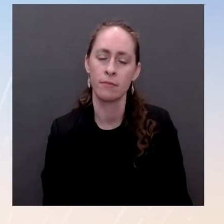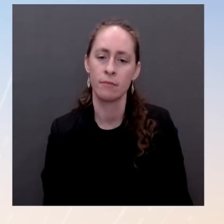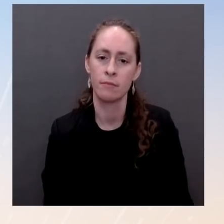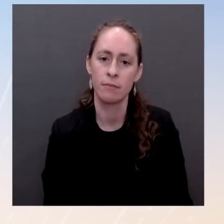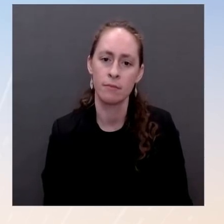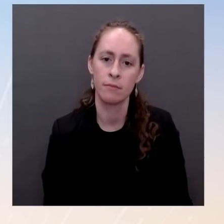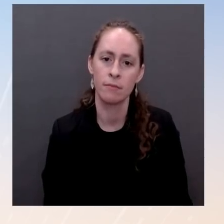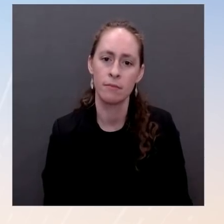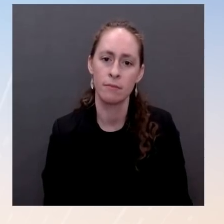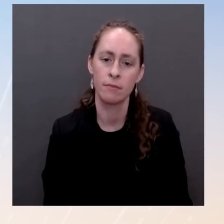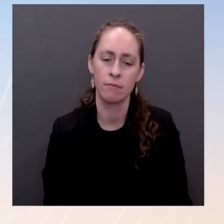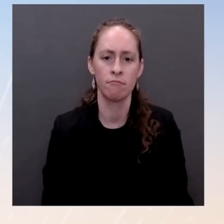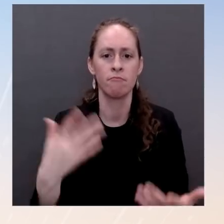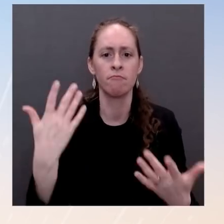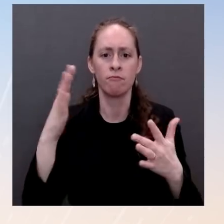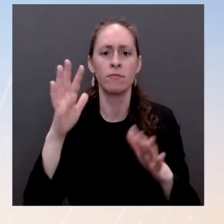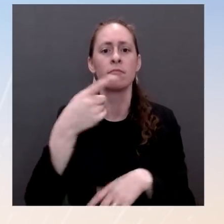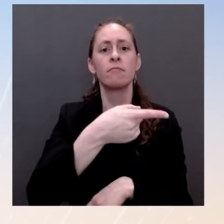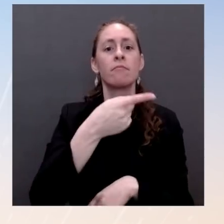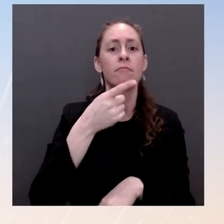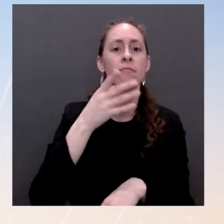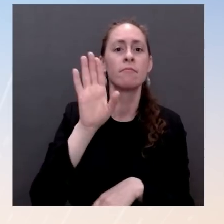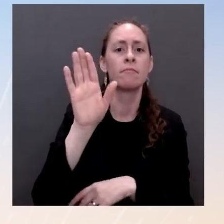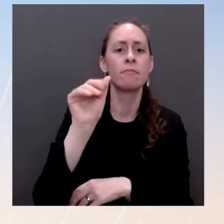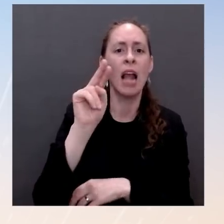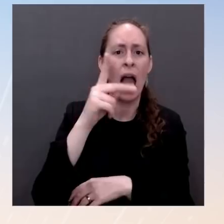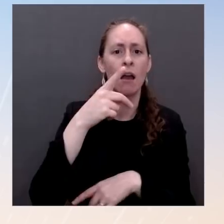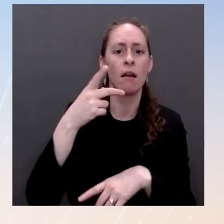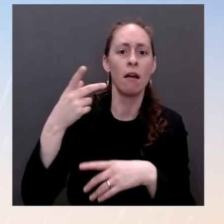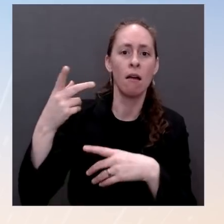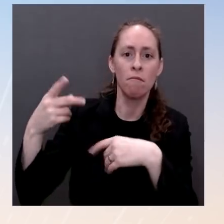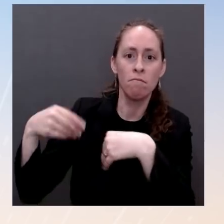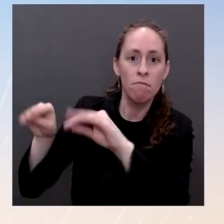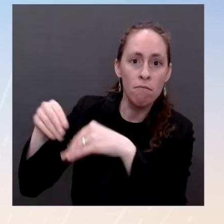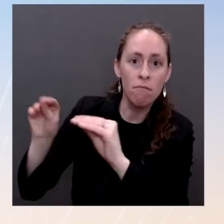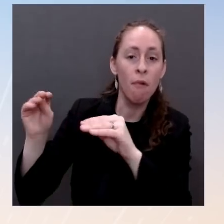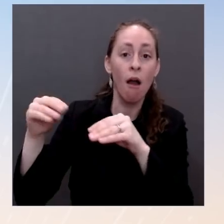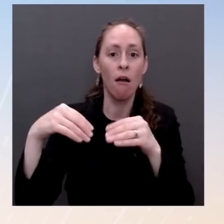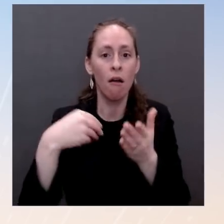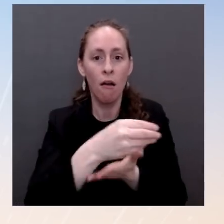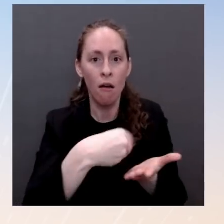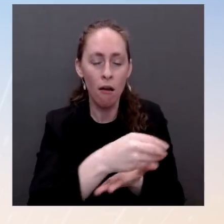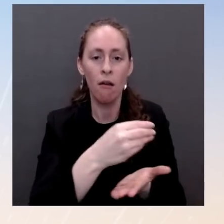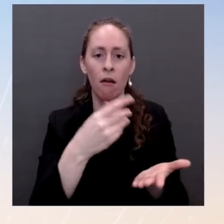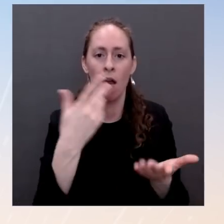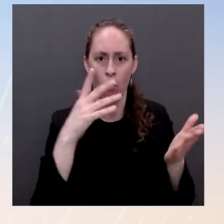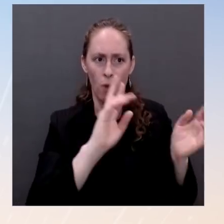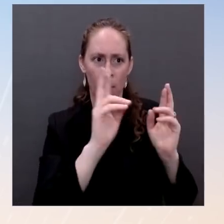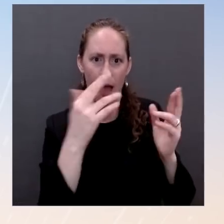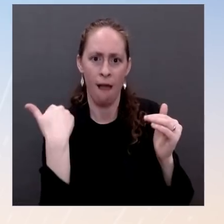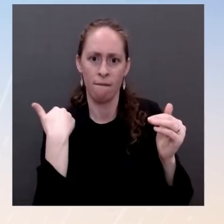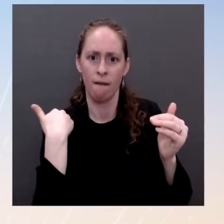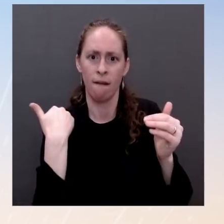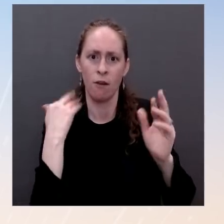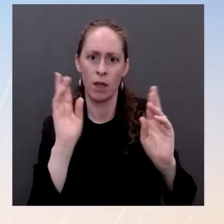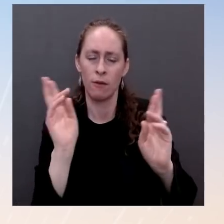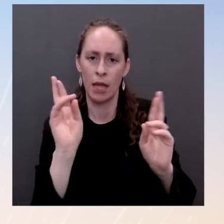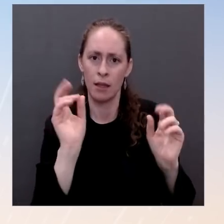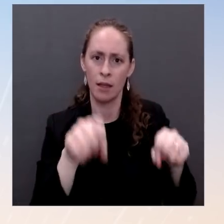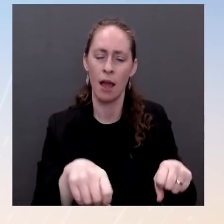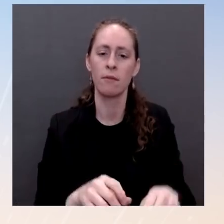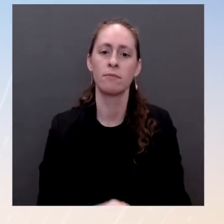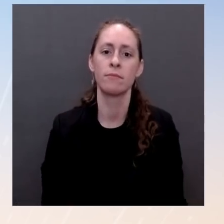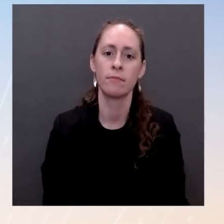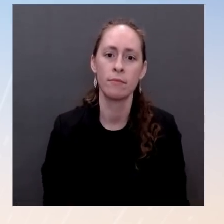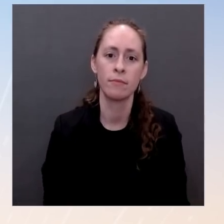a current investment portfolio in Ukraine of approximately $800 million across more than a dozen projects. So we've obviously provided a range of